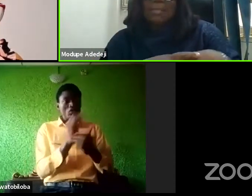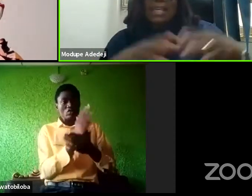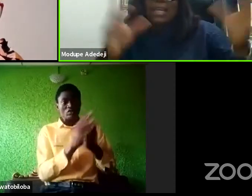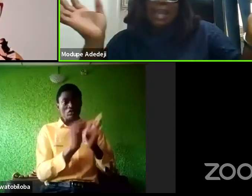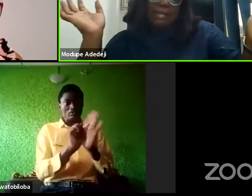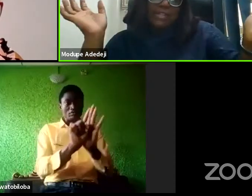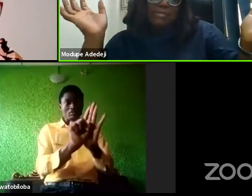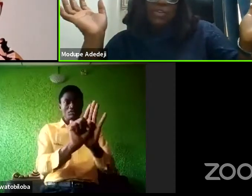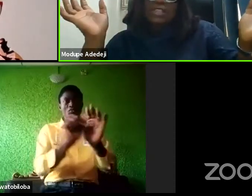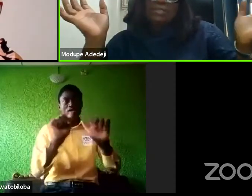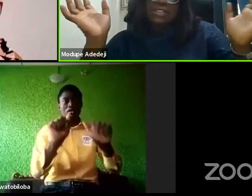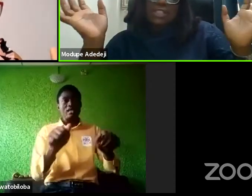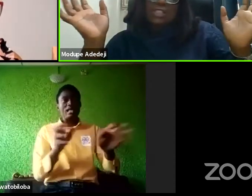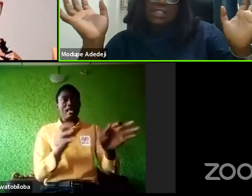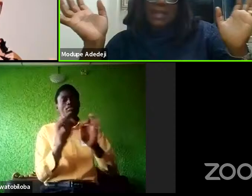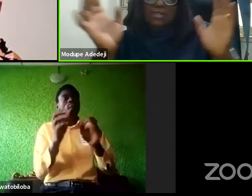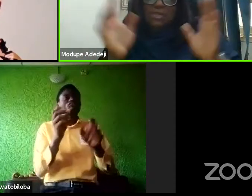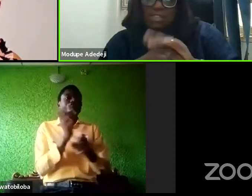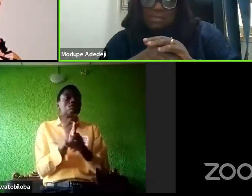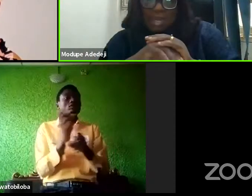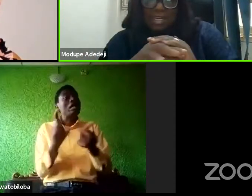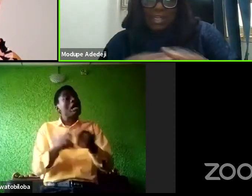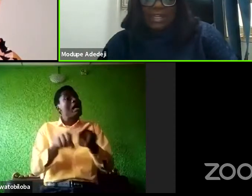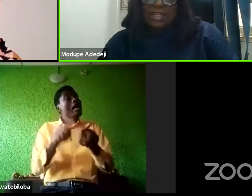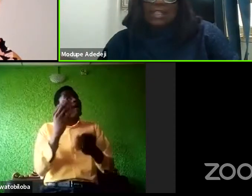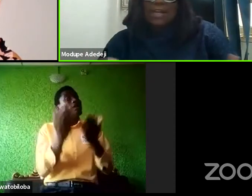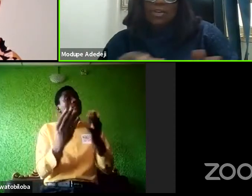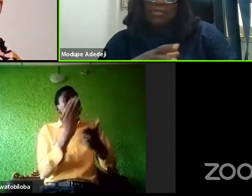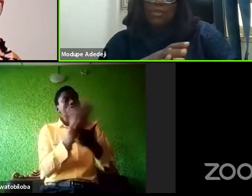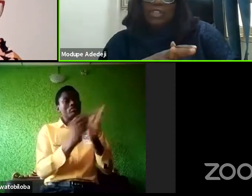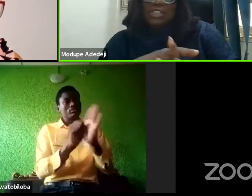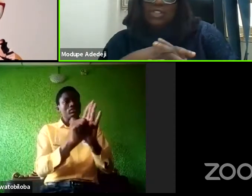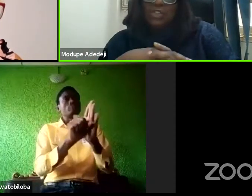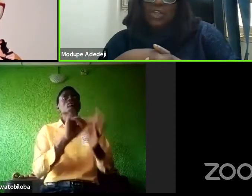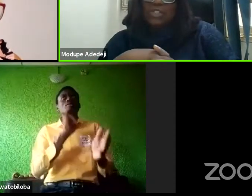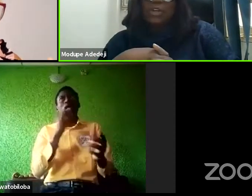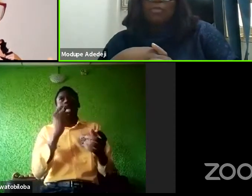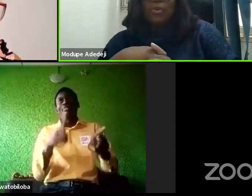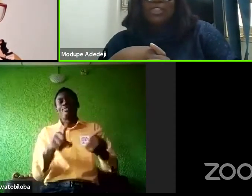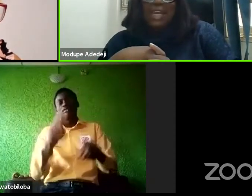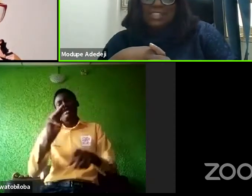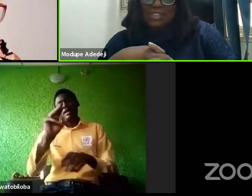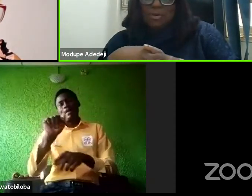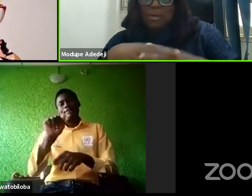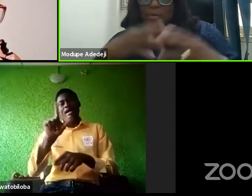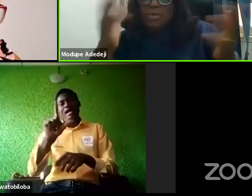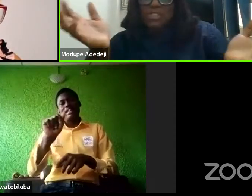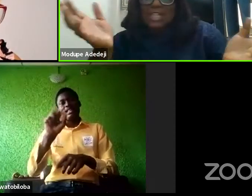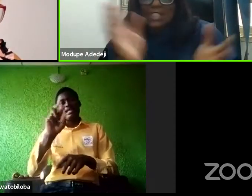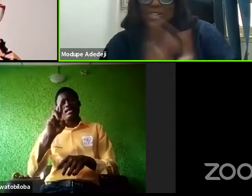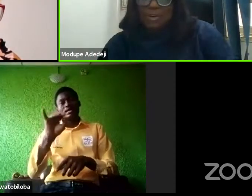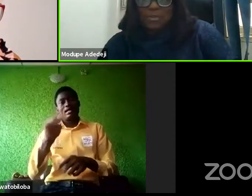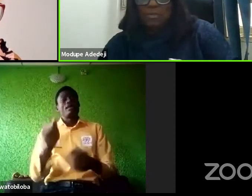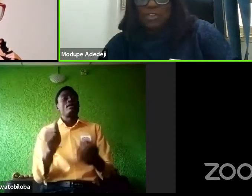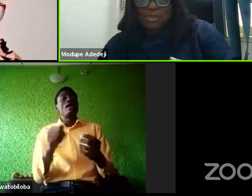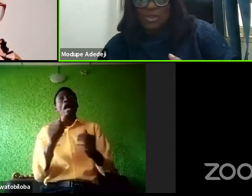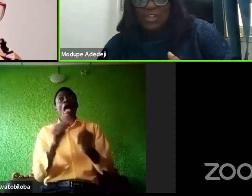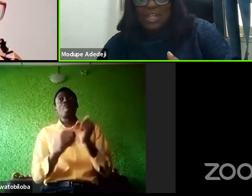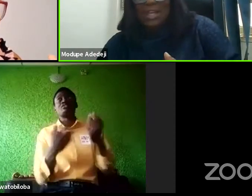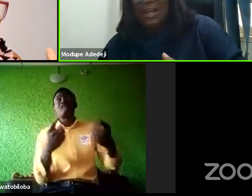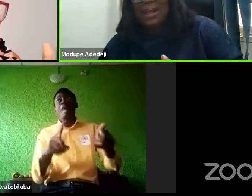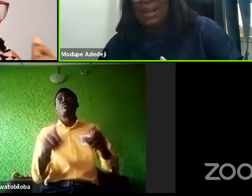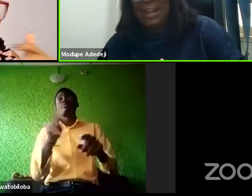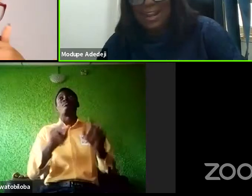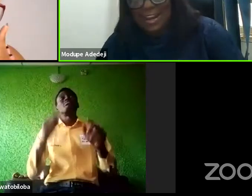is like malaria, because everything in this part of the world is malaria. Thank God for the introduction of COVID-19. So maybe we will start thinking of COVID